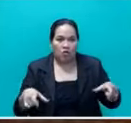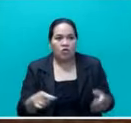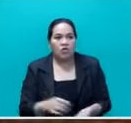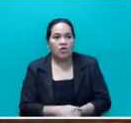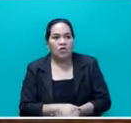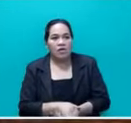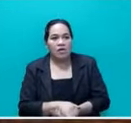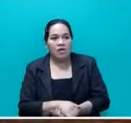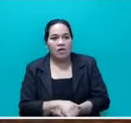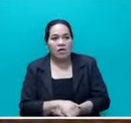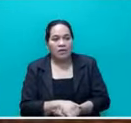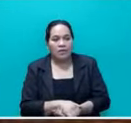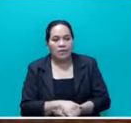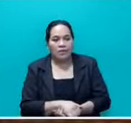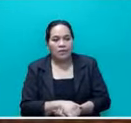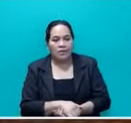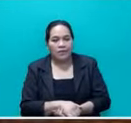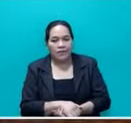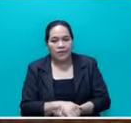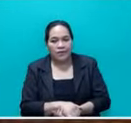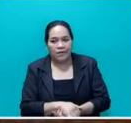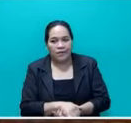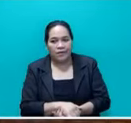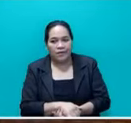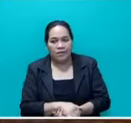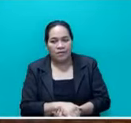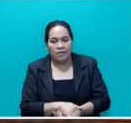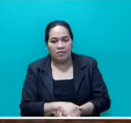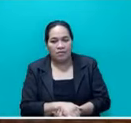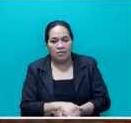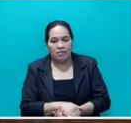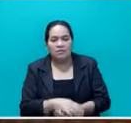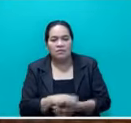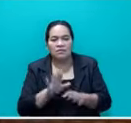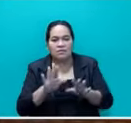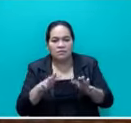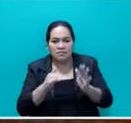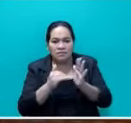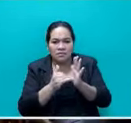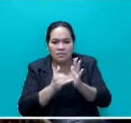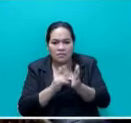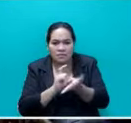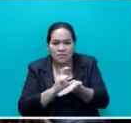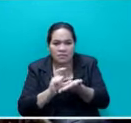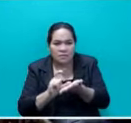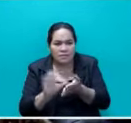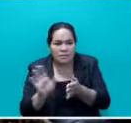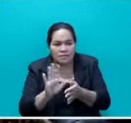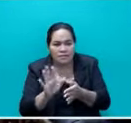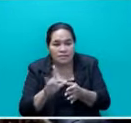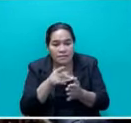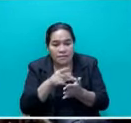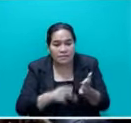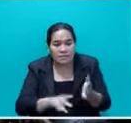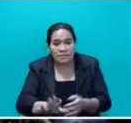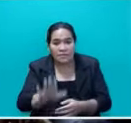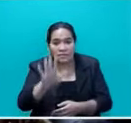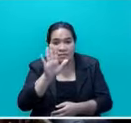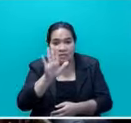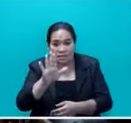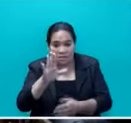He's asking, no, the question is asking for clarification whether in part 5 there, that